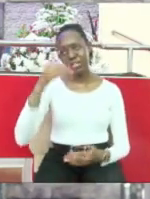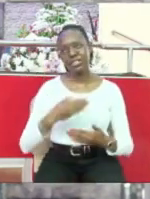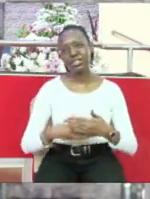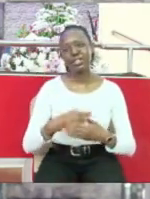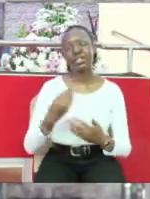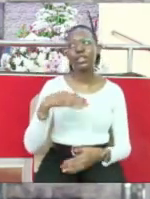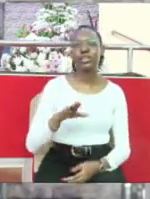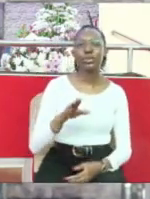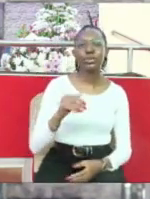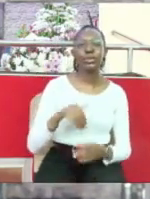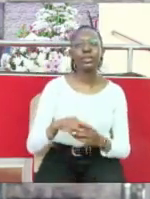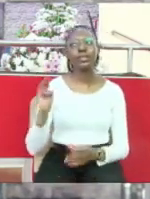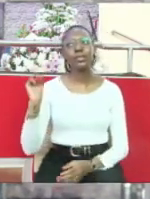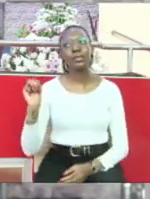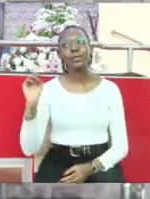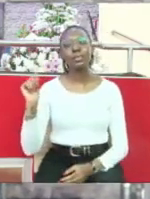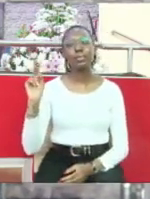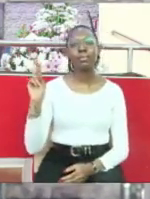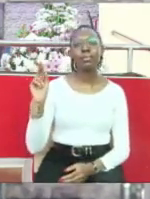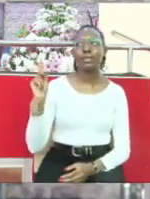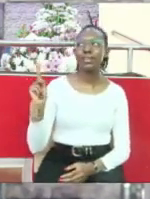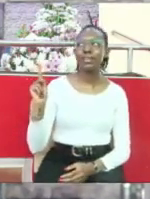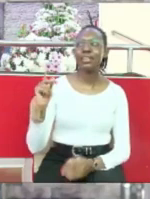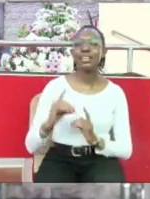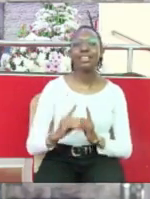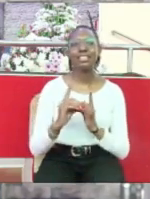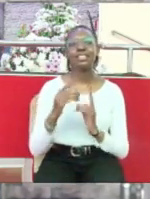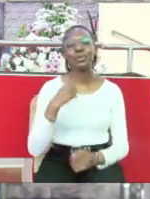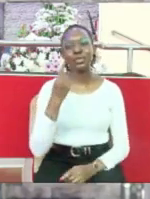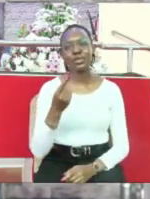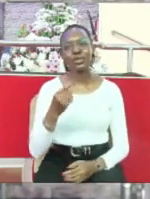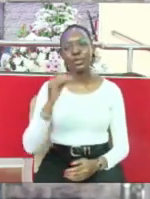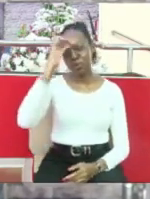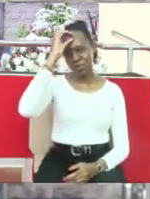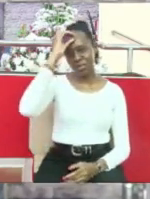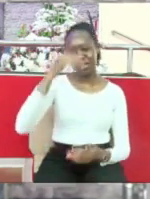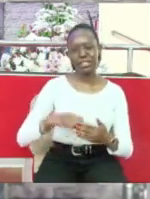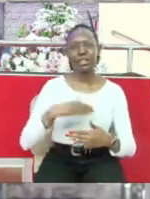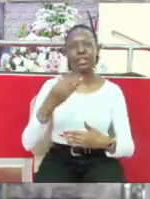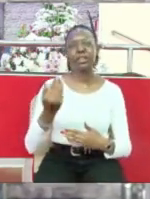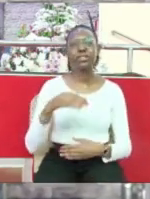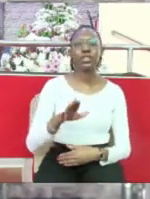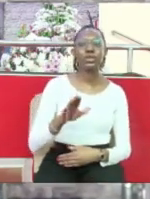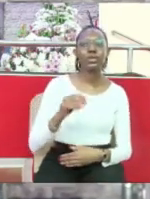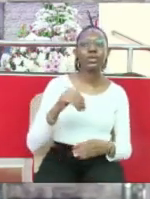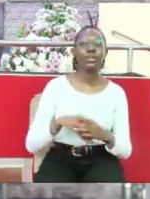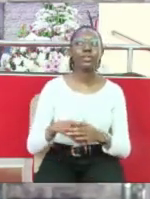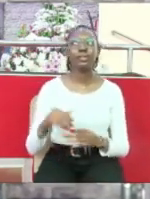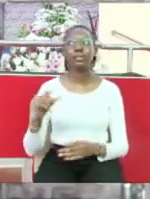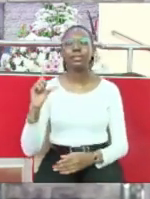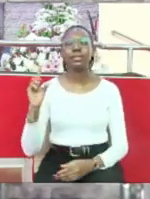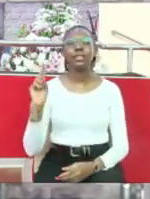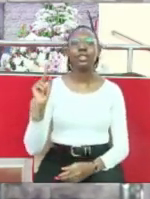told the village ahead of you. Mariko wanaambiwa kijiji ambacho kiko mbele yenu. In the Gospel of Luke chapter 19, katika Injili